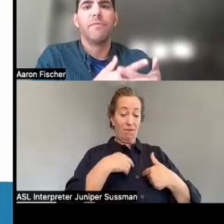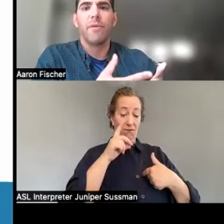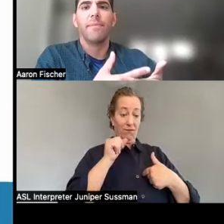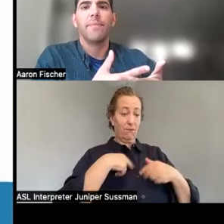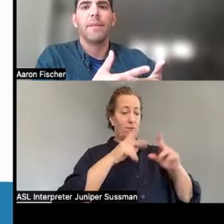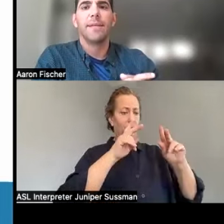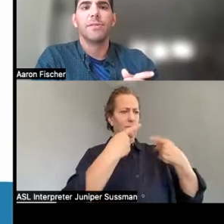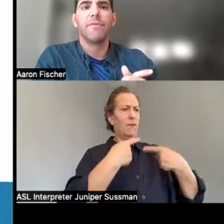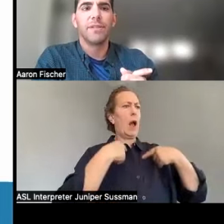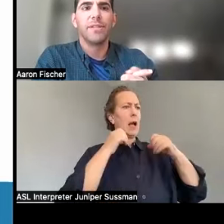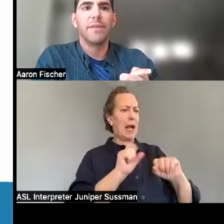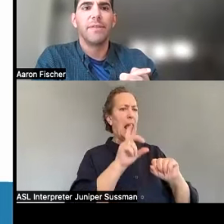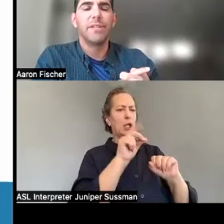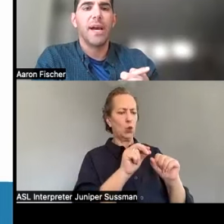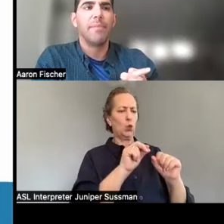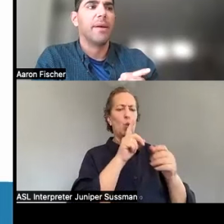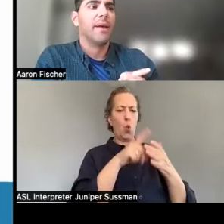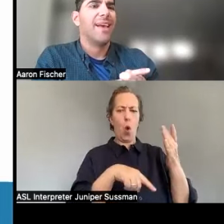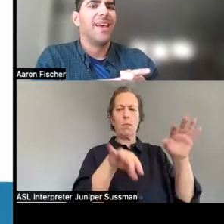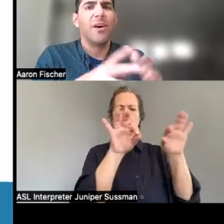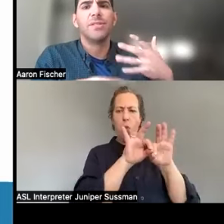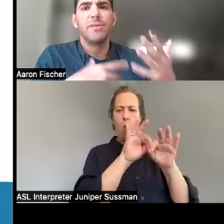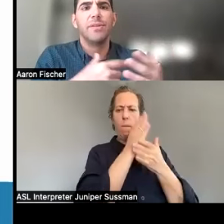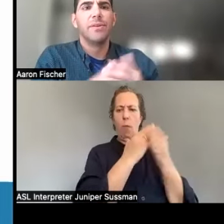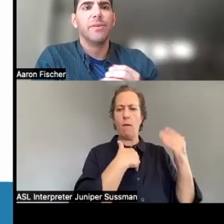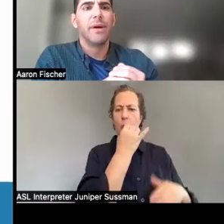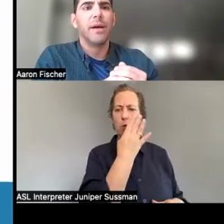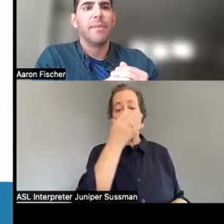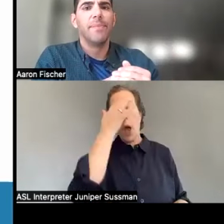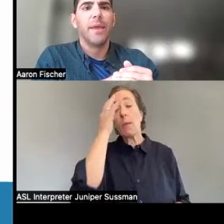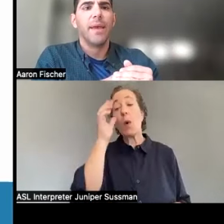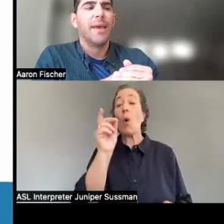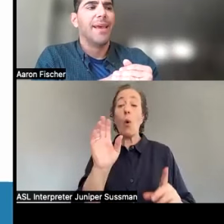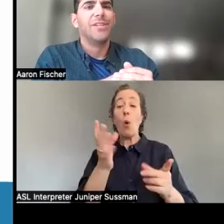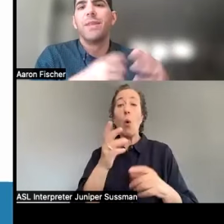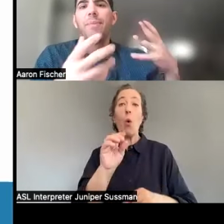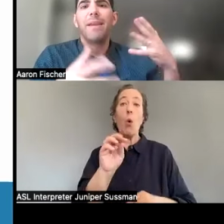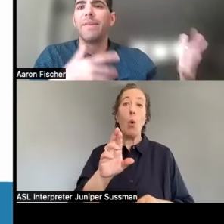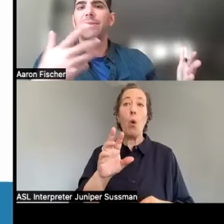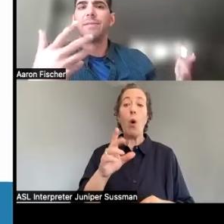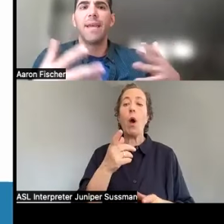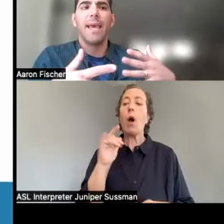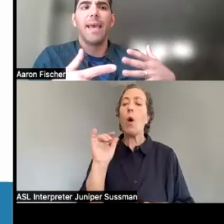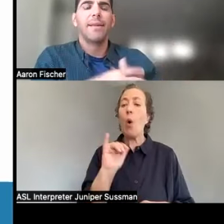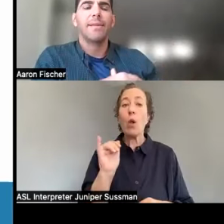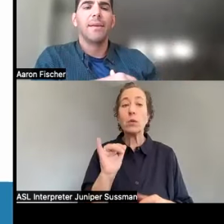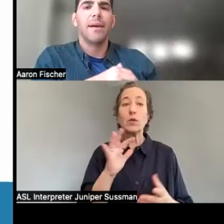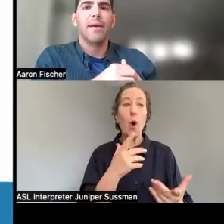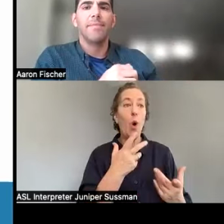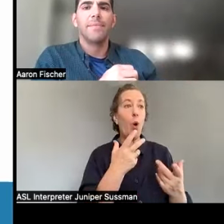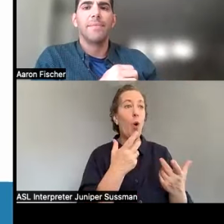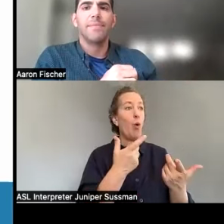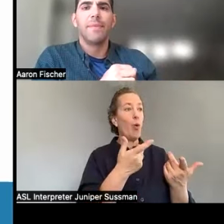to perform the essential functions of the job, and also to enjoy the benefits